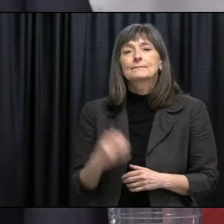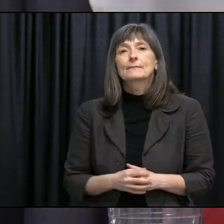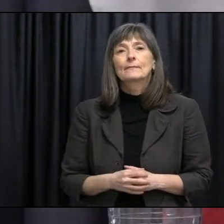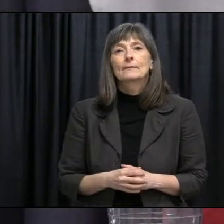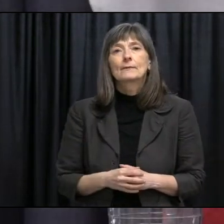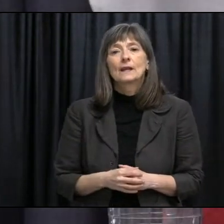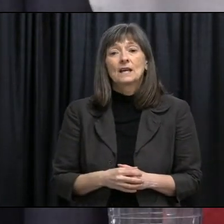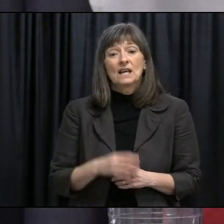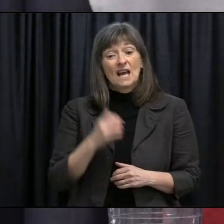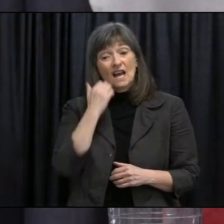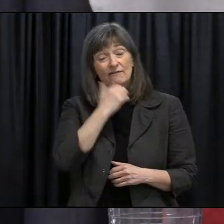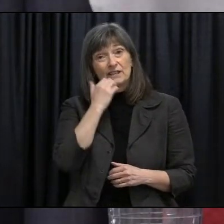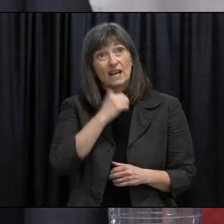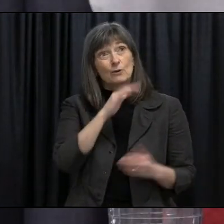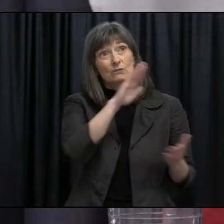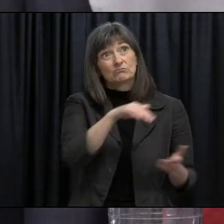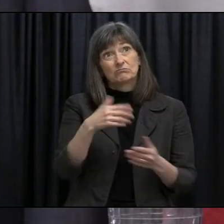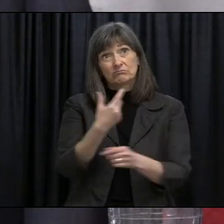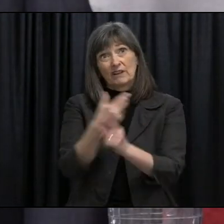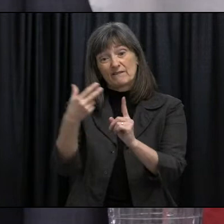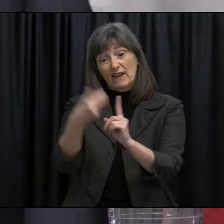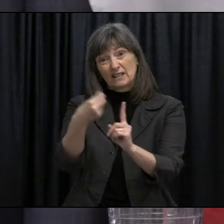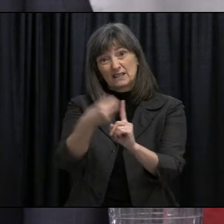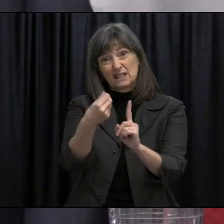vaccines delivered per day, we run between